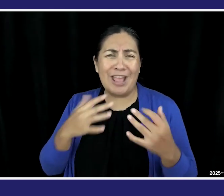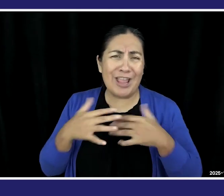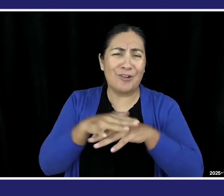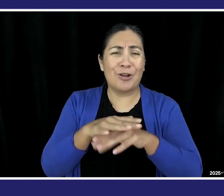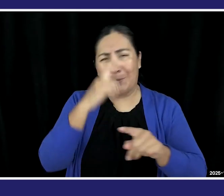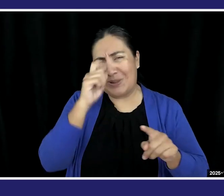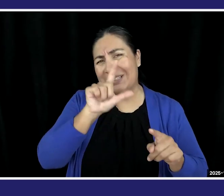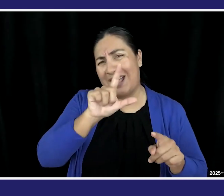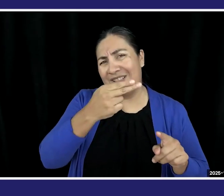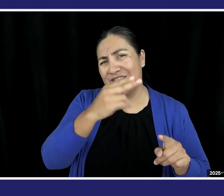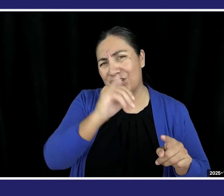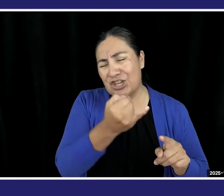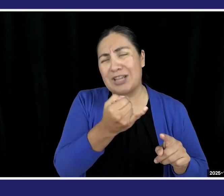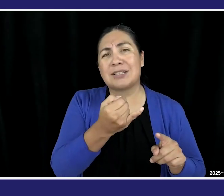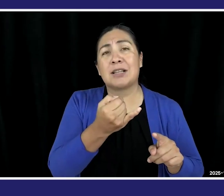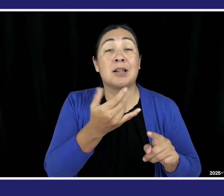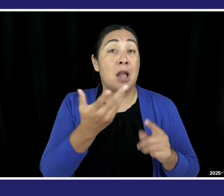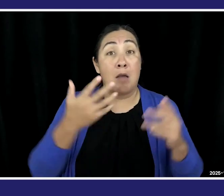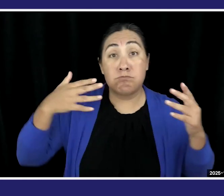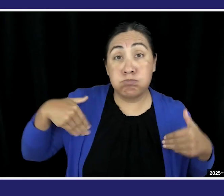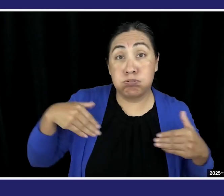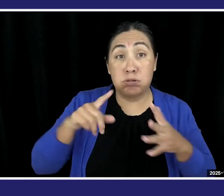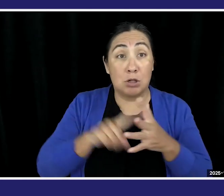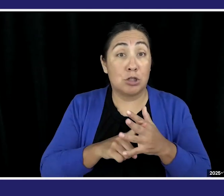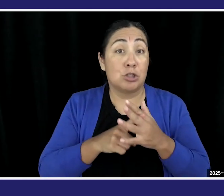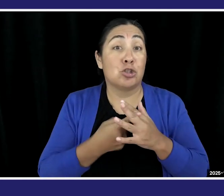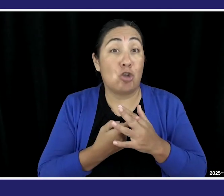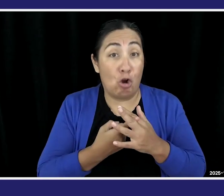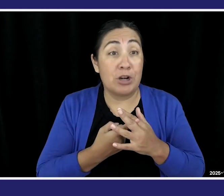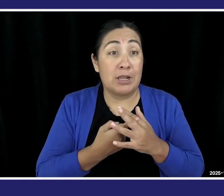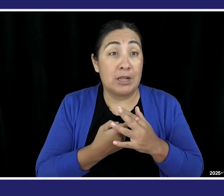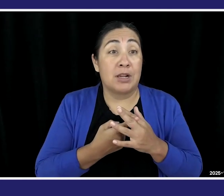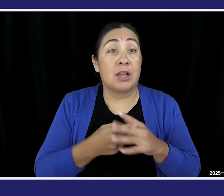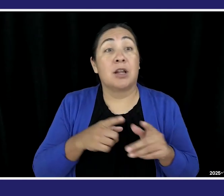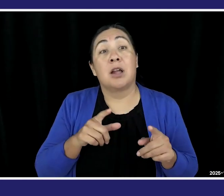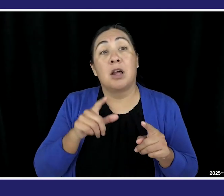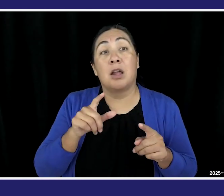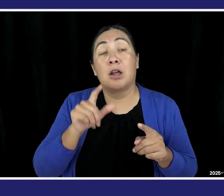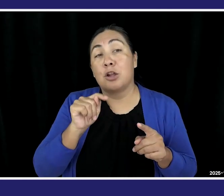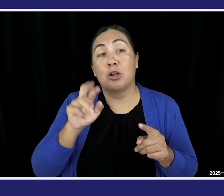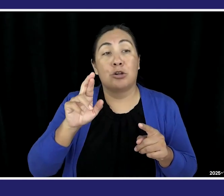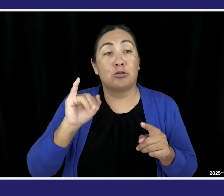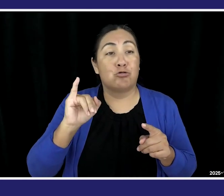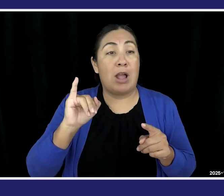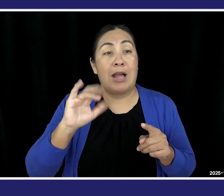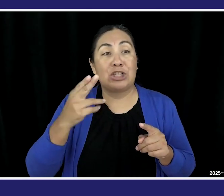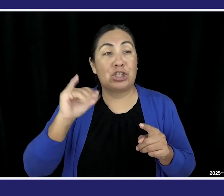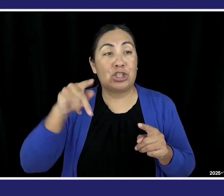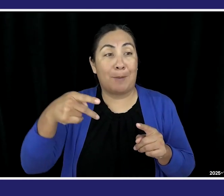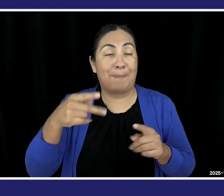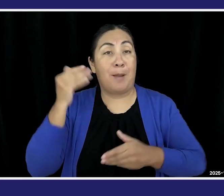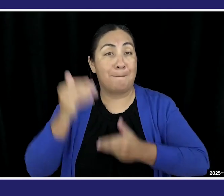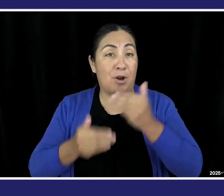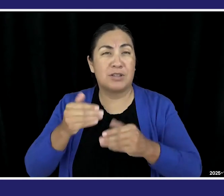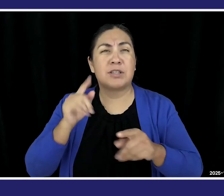LHJs either are have not started a CHA or CHIP process, but if folks have just a unique understanding